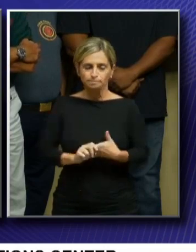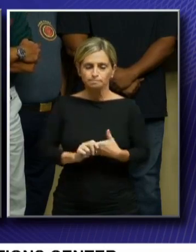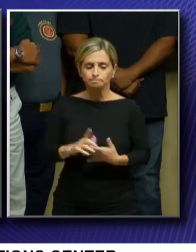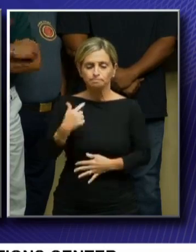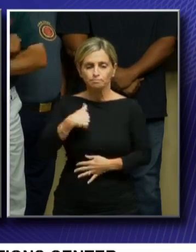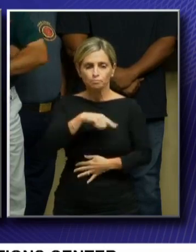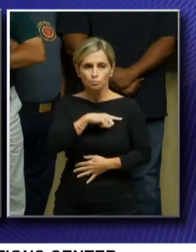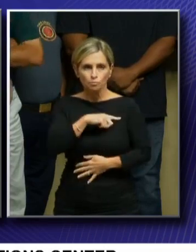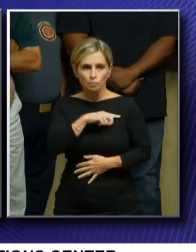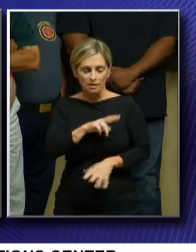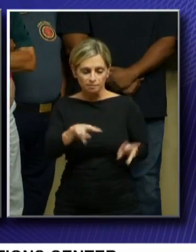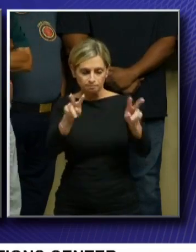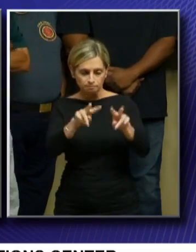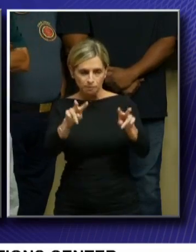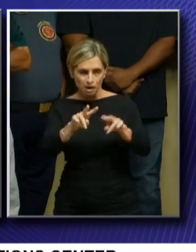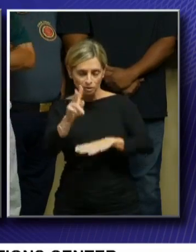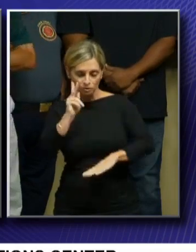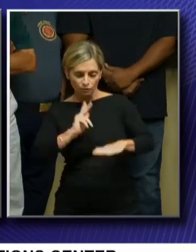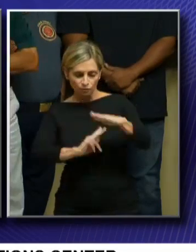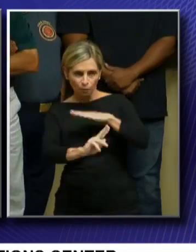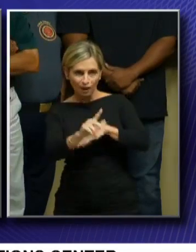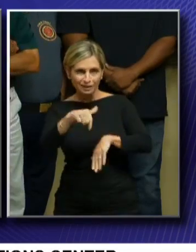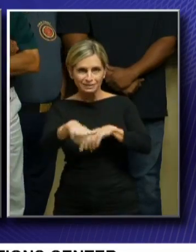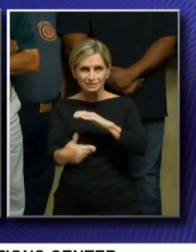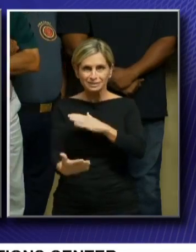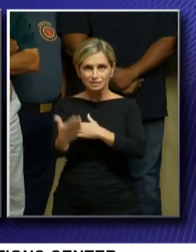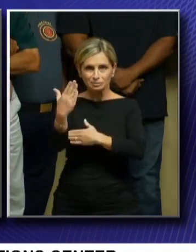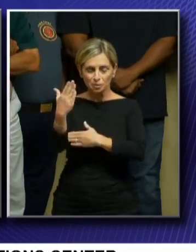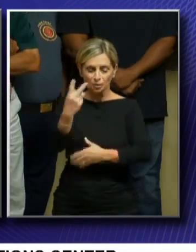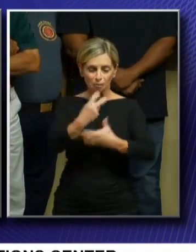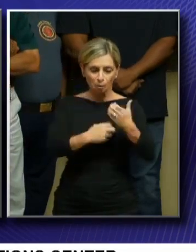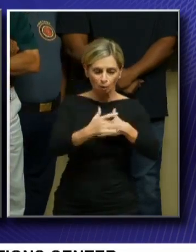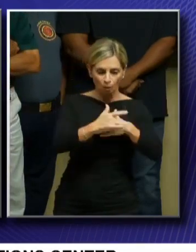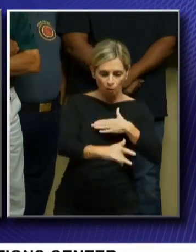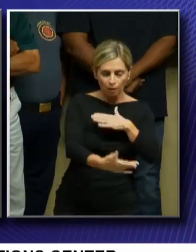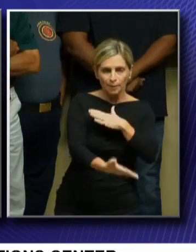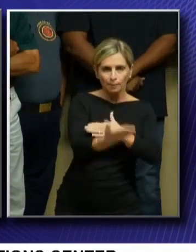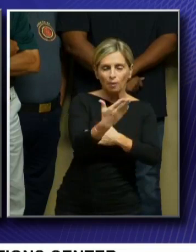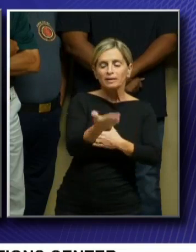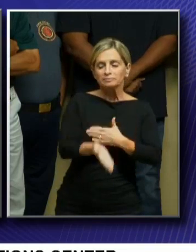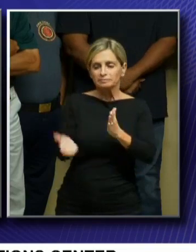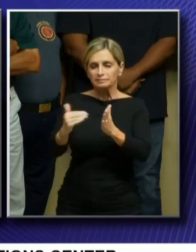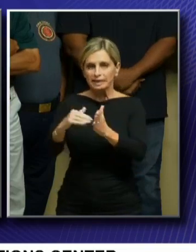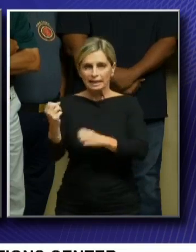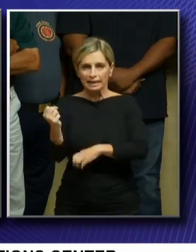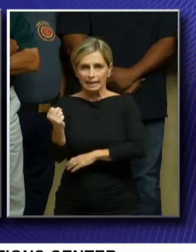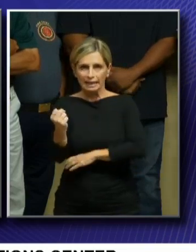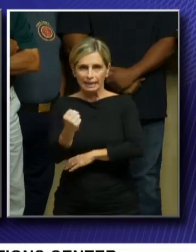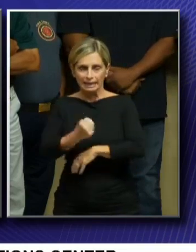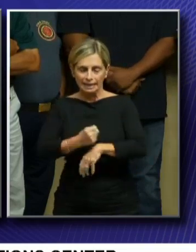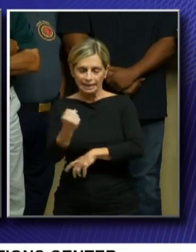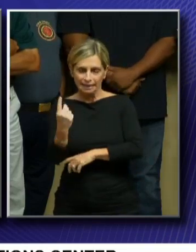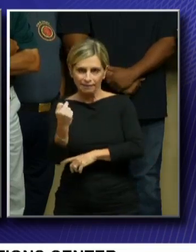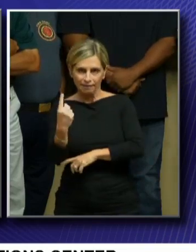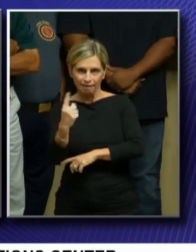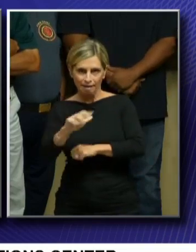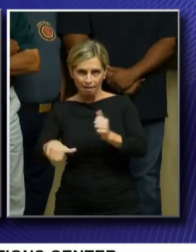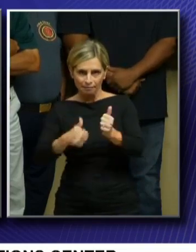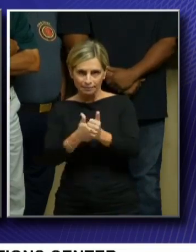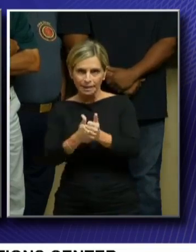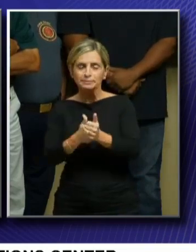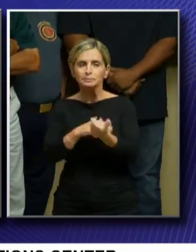watched the forecast this morning, both in the early morning and then at the 11 o'clock update, we see that we